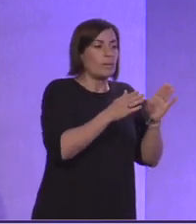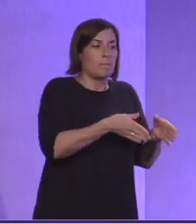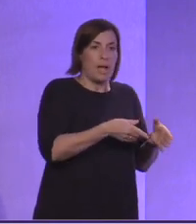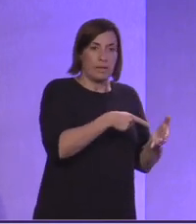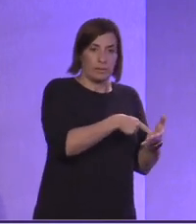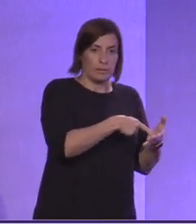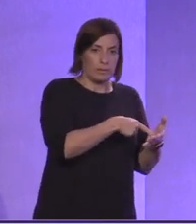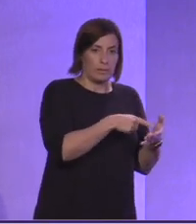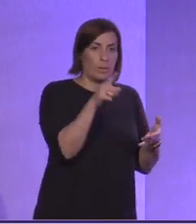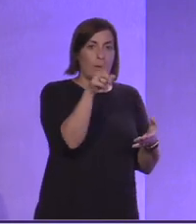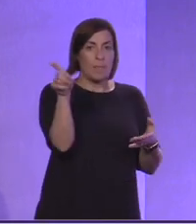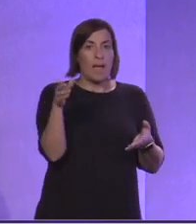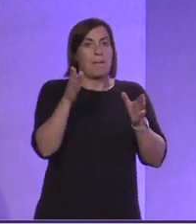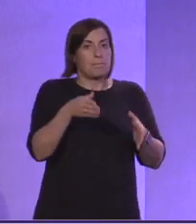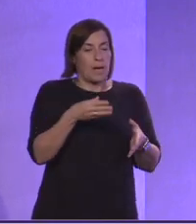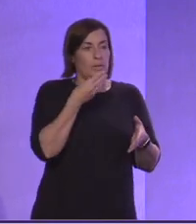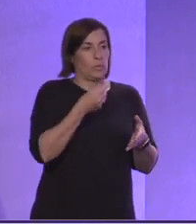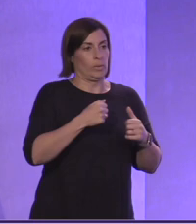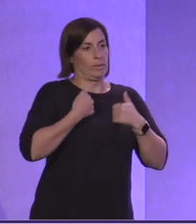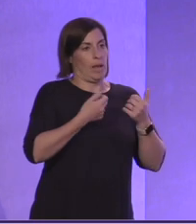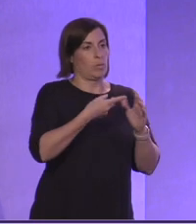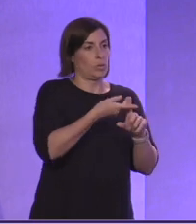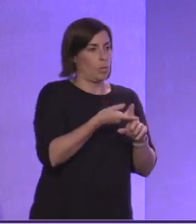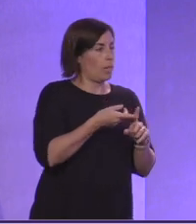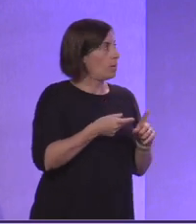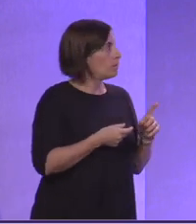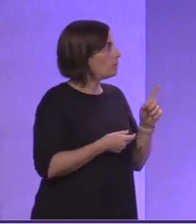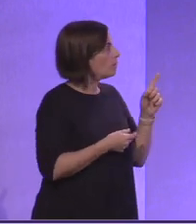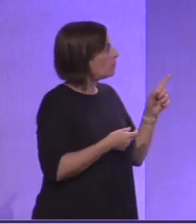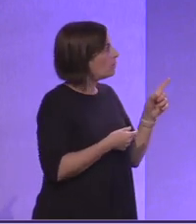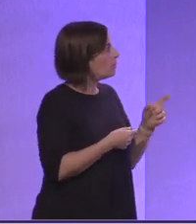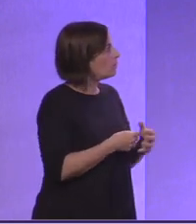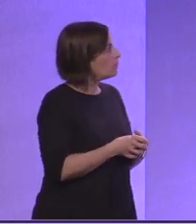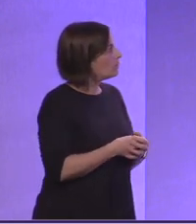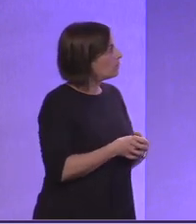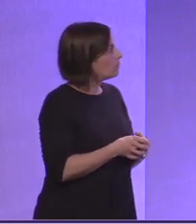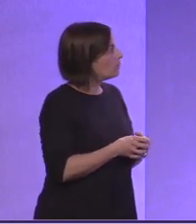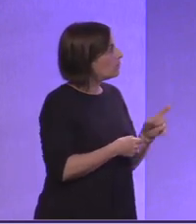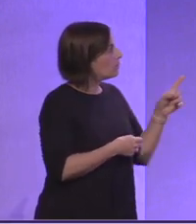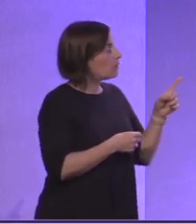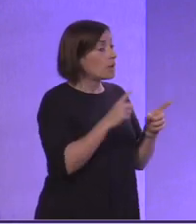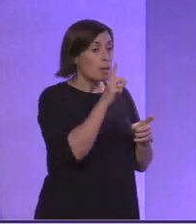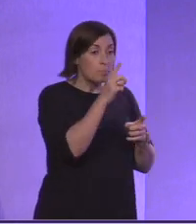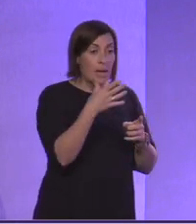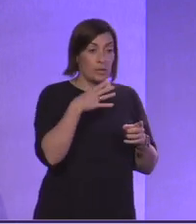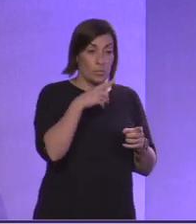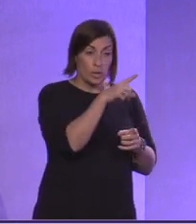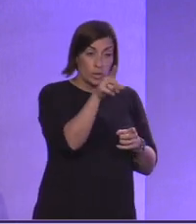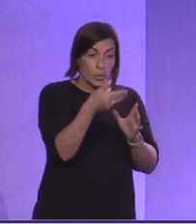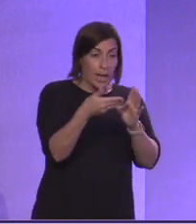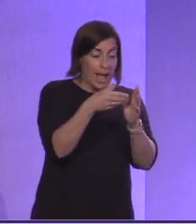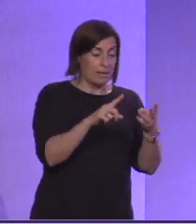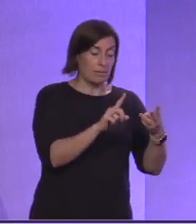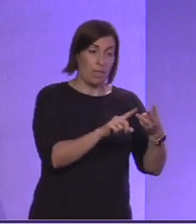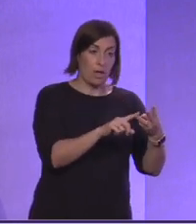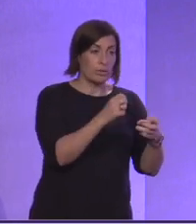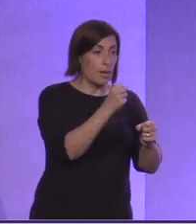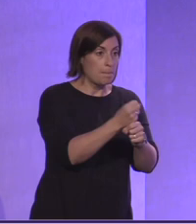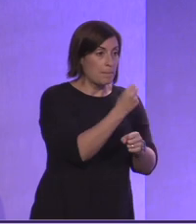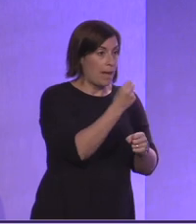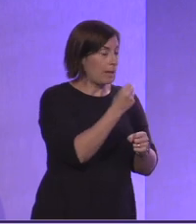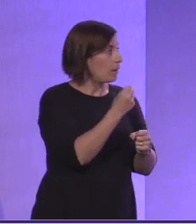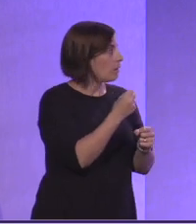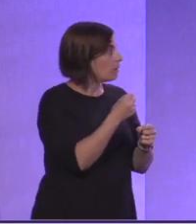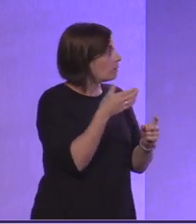Docker Compose up. What I want people to do is to use this make target called a DShell, which instead of doing a Docker Compose up, does a